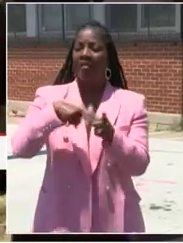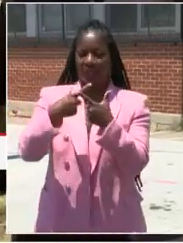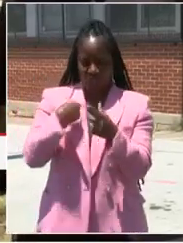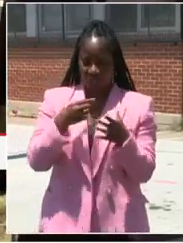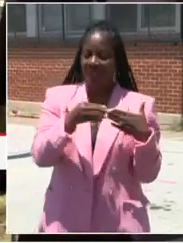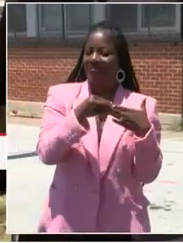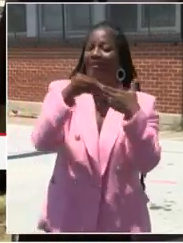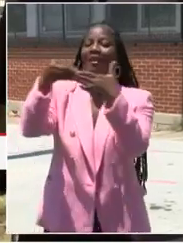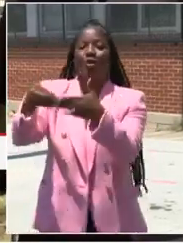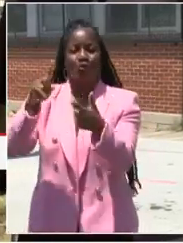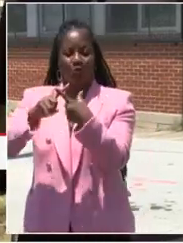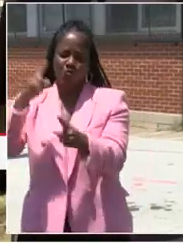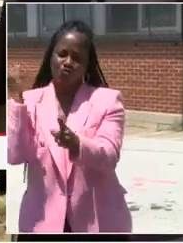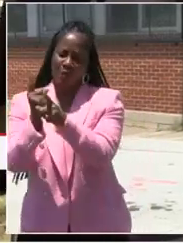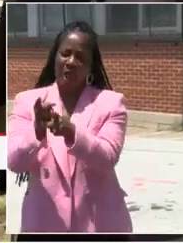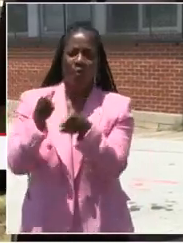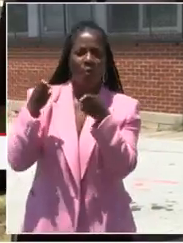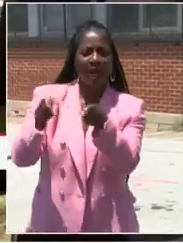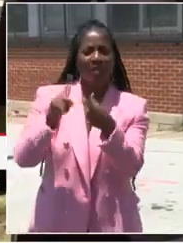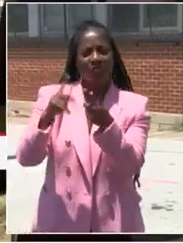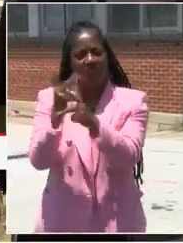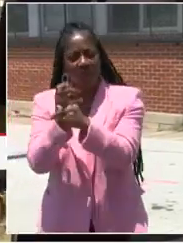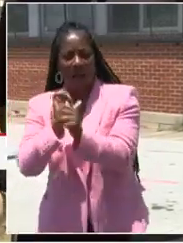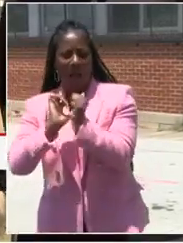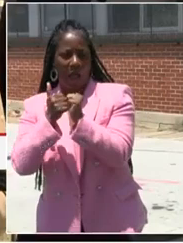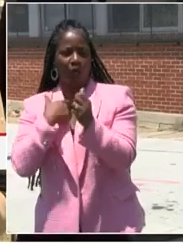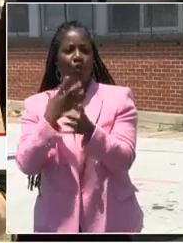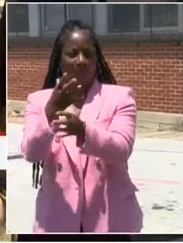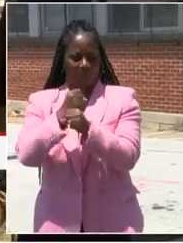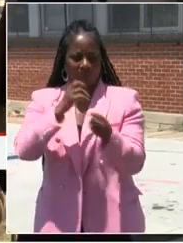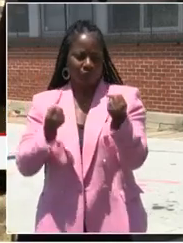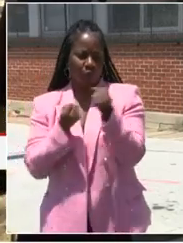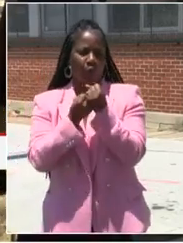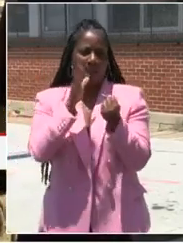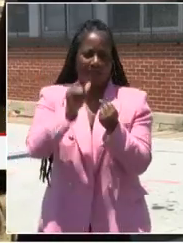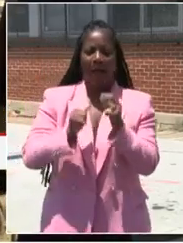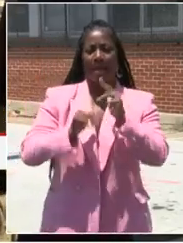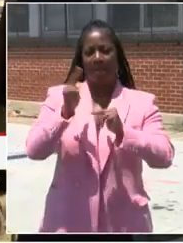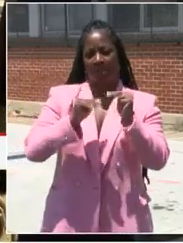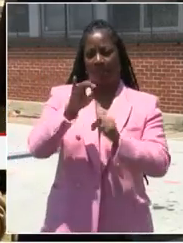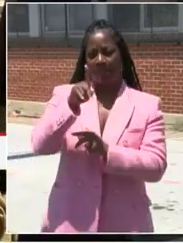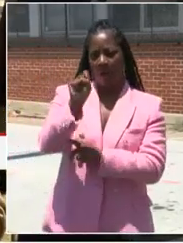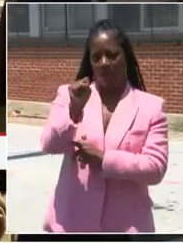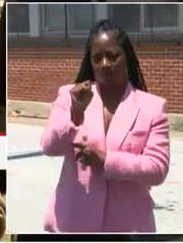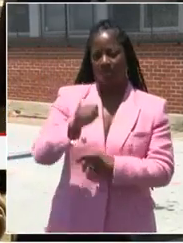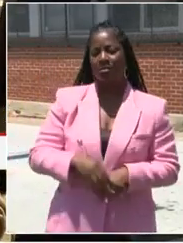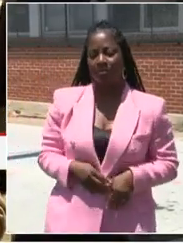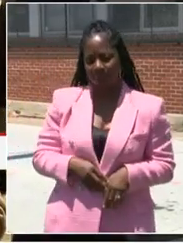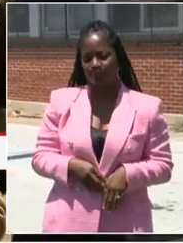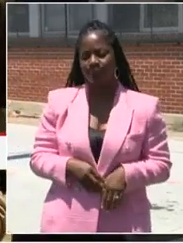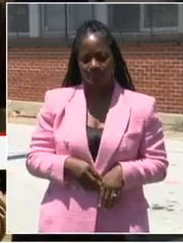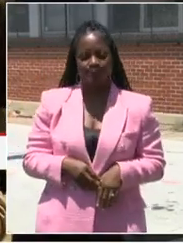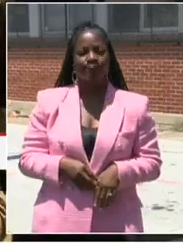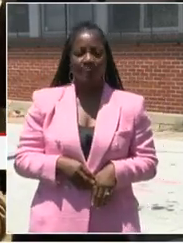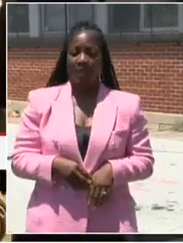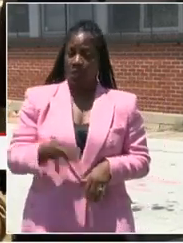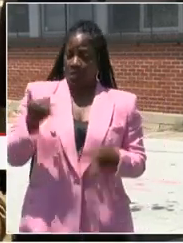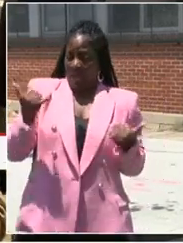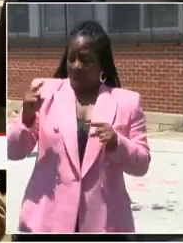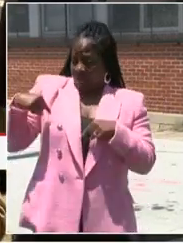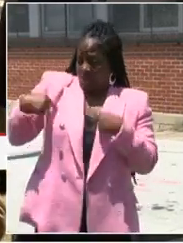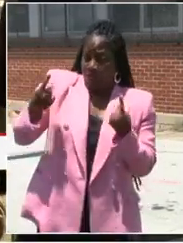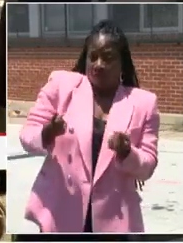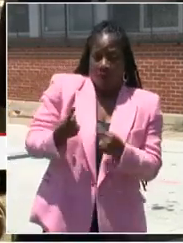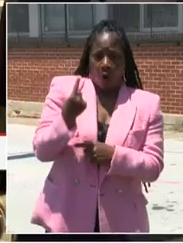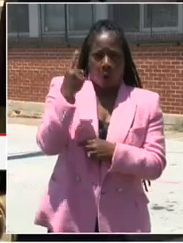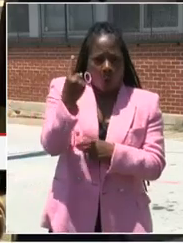right direction to figure out how you can too be supported by Building Blocks. We have now given over $1